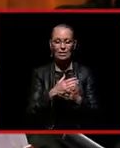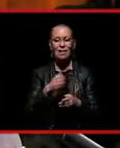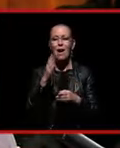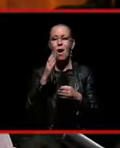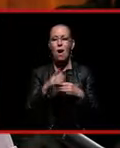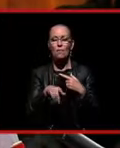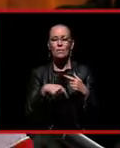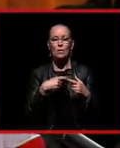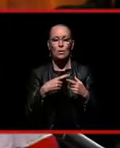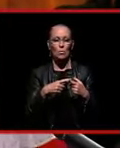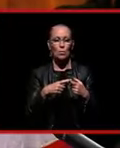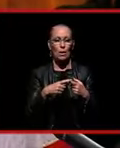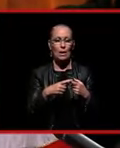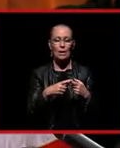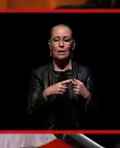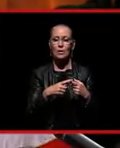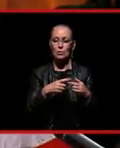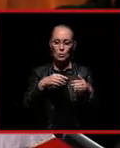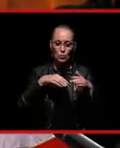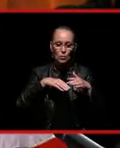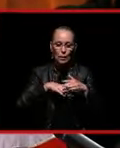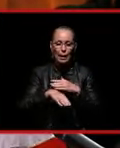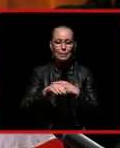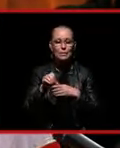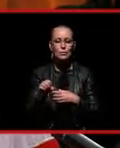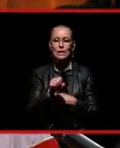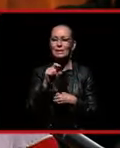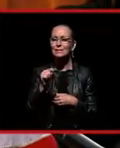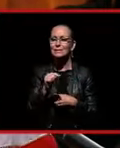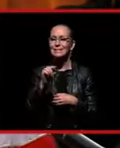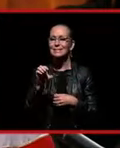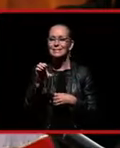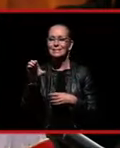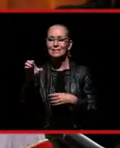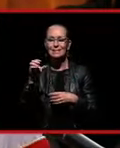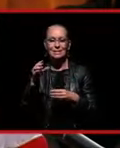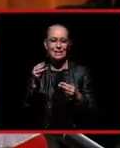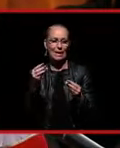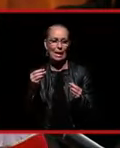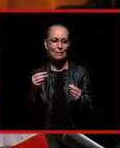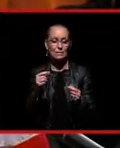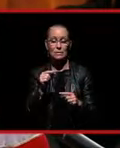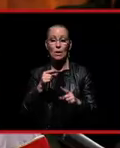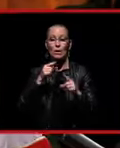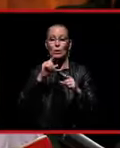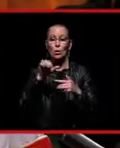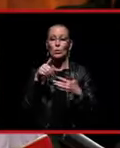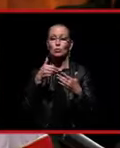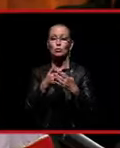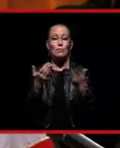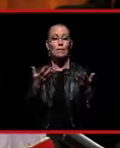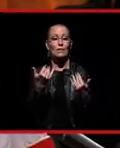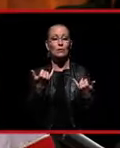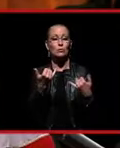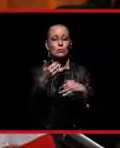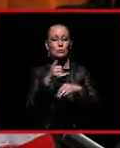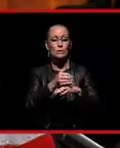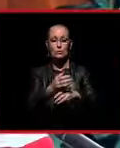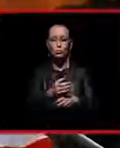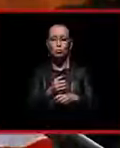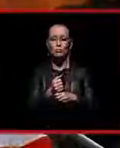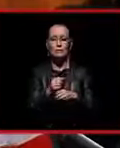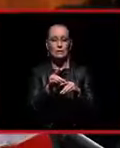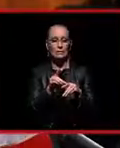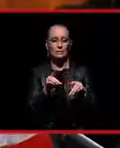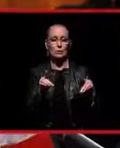first set foot on the STCC campus. Your goal was to be here tonight, receiving your diploma.